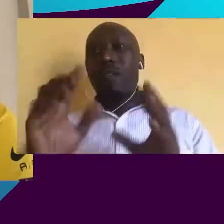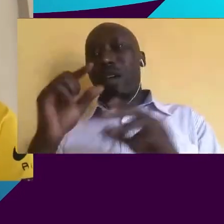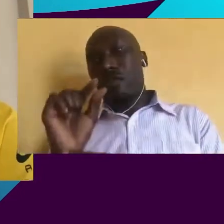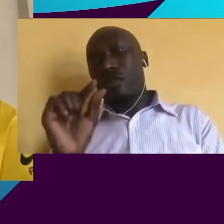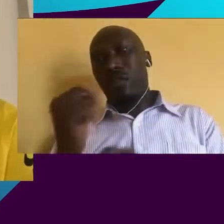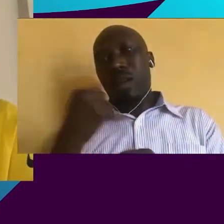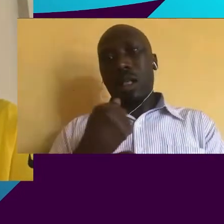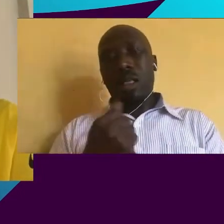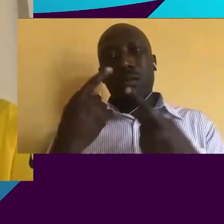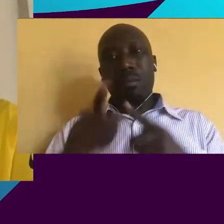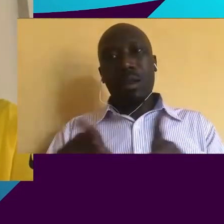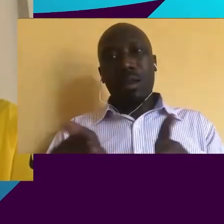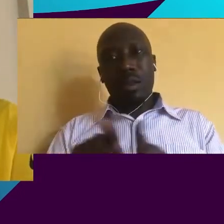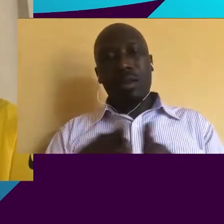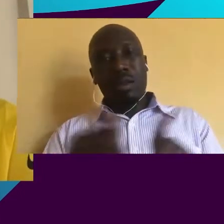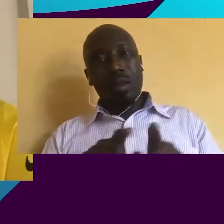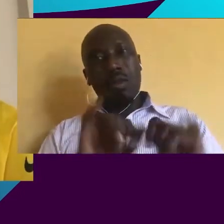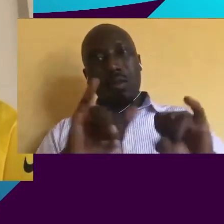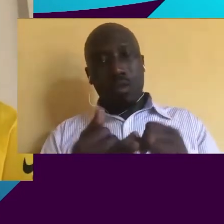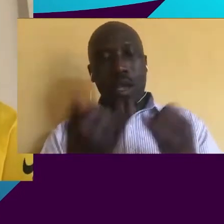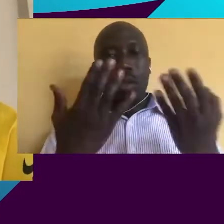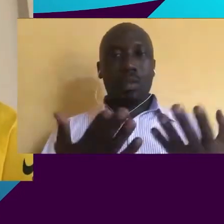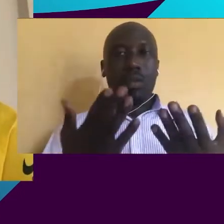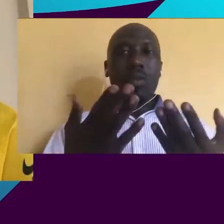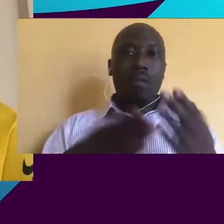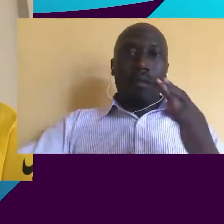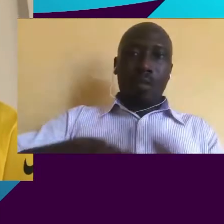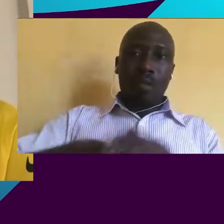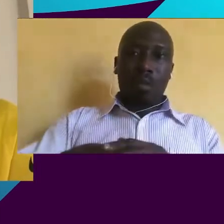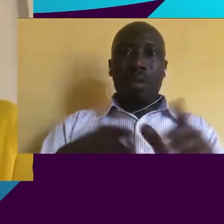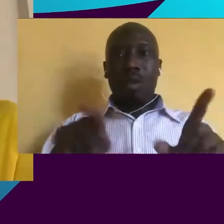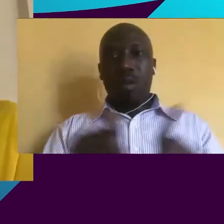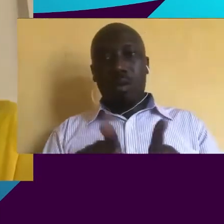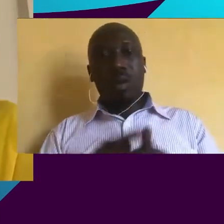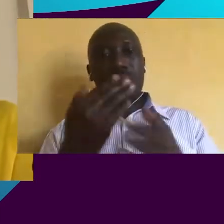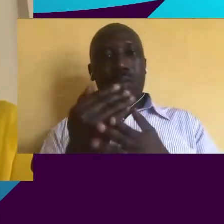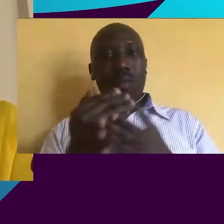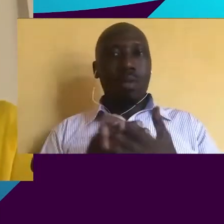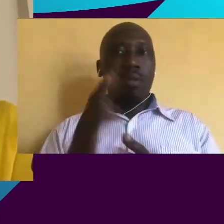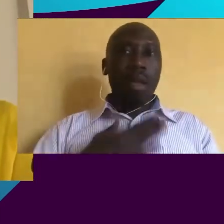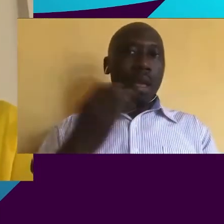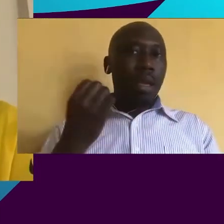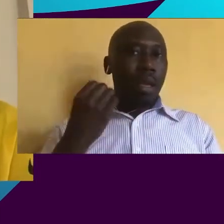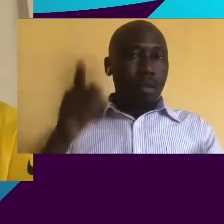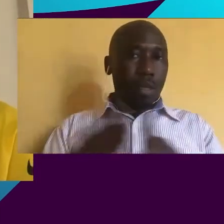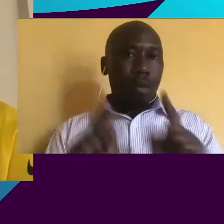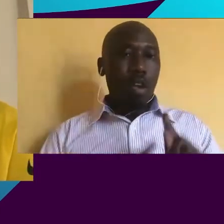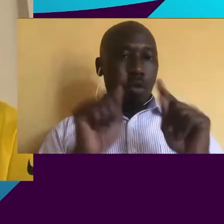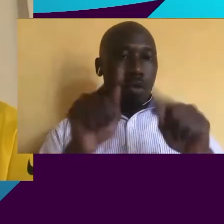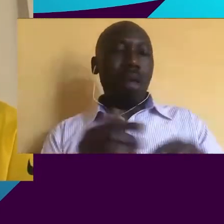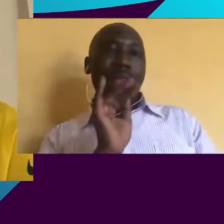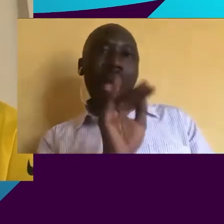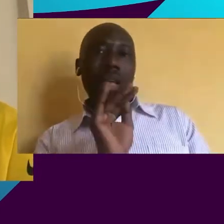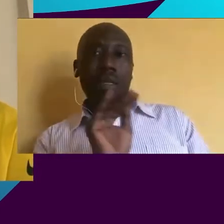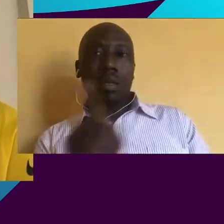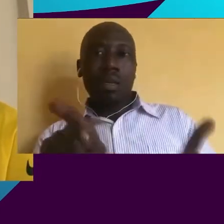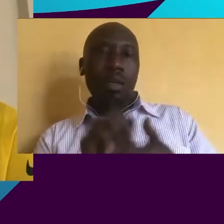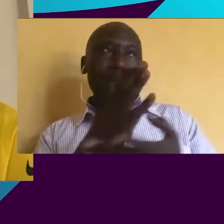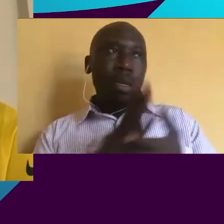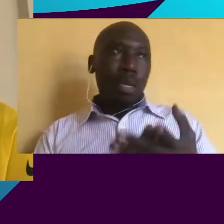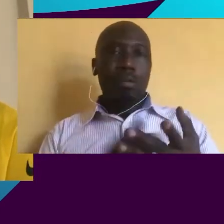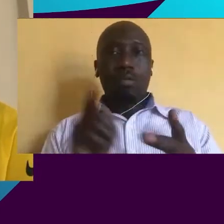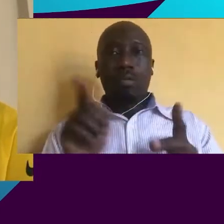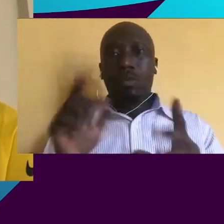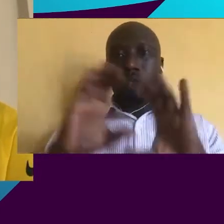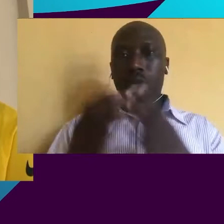But even those who tried to play was because of my initiative that I went there and asked some of these communities to get some kind